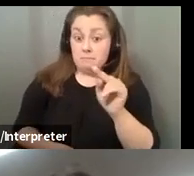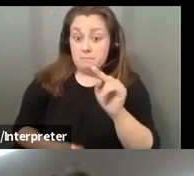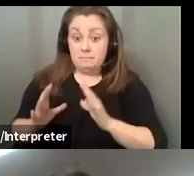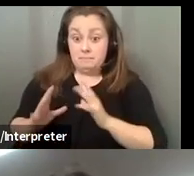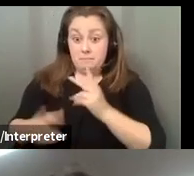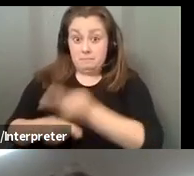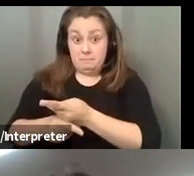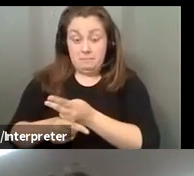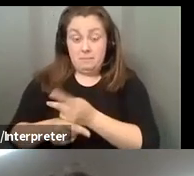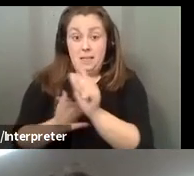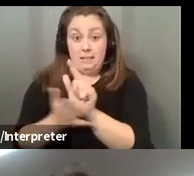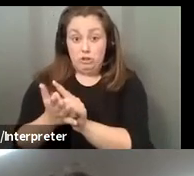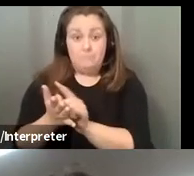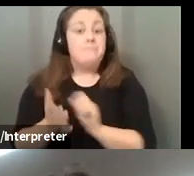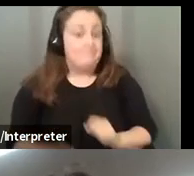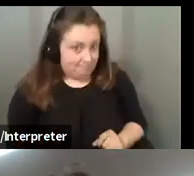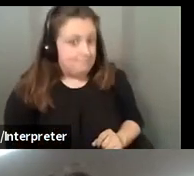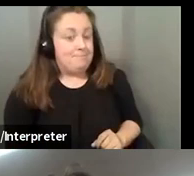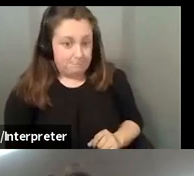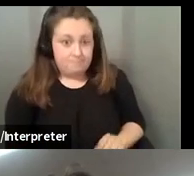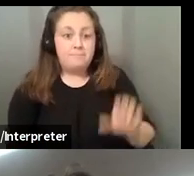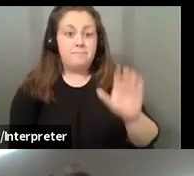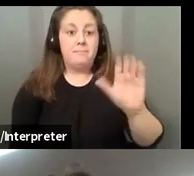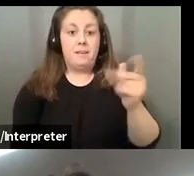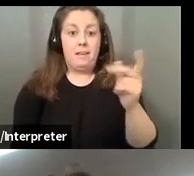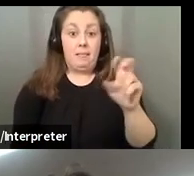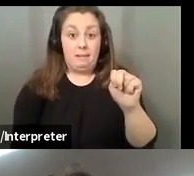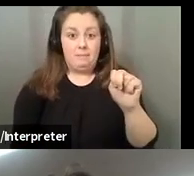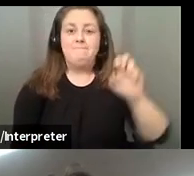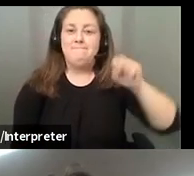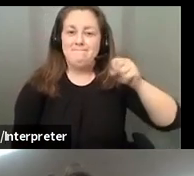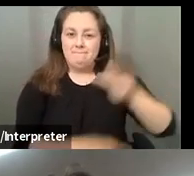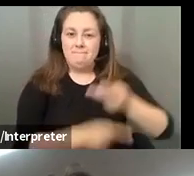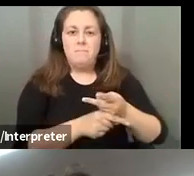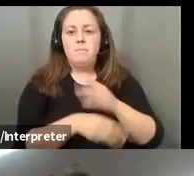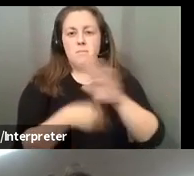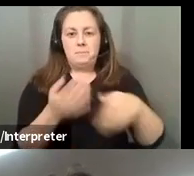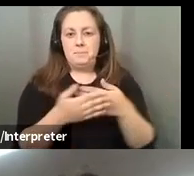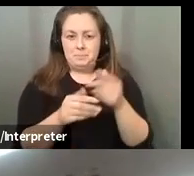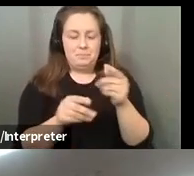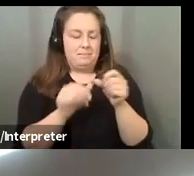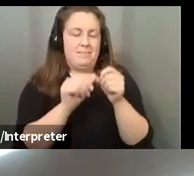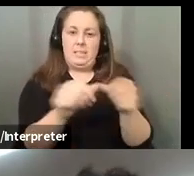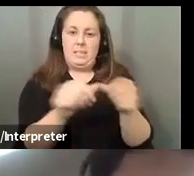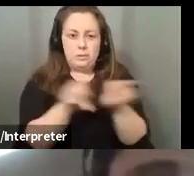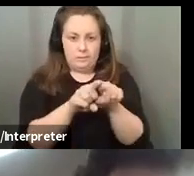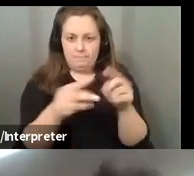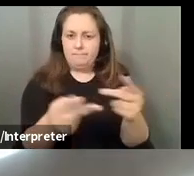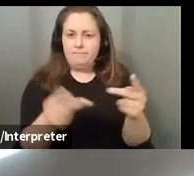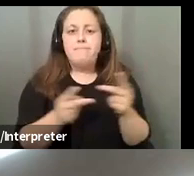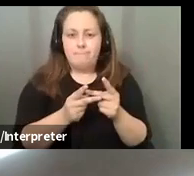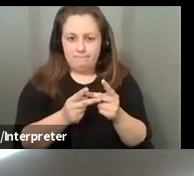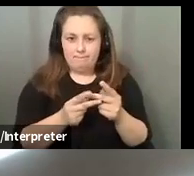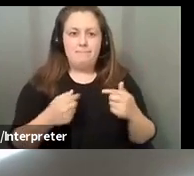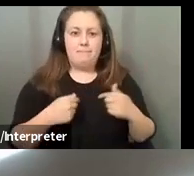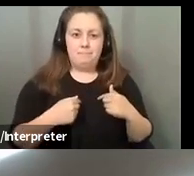I'll stay on legislative. Okay. Kathleen? Yep. Okay. All right. So we'll continue as we are currently with Carolyn and I in